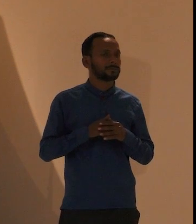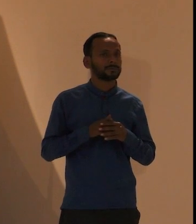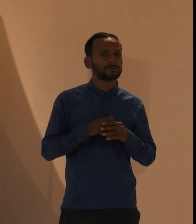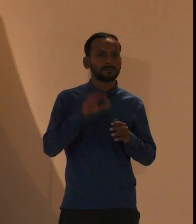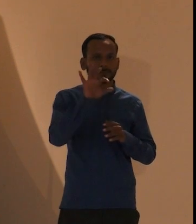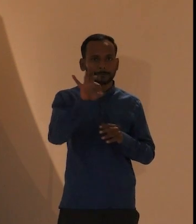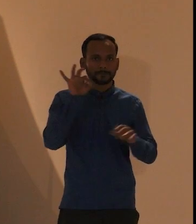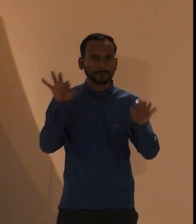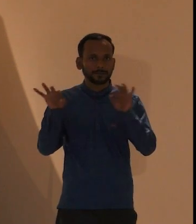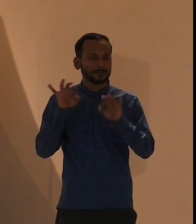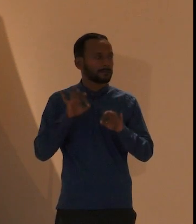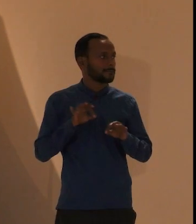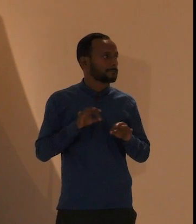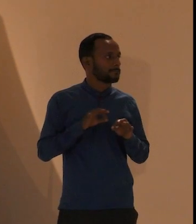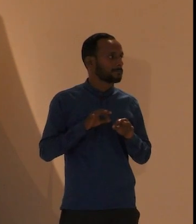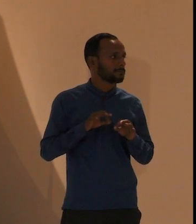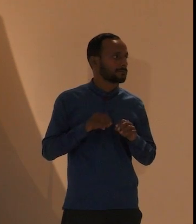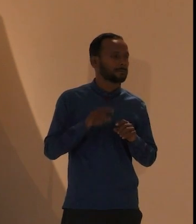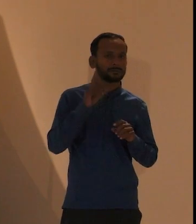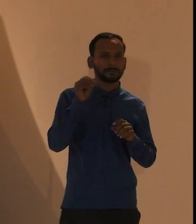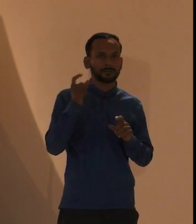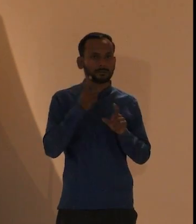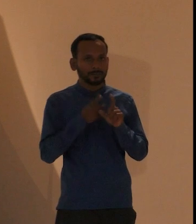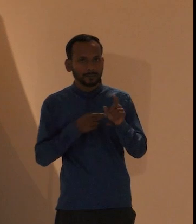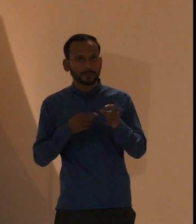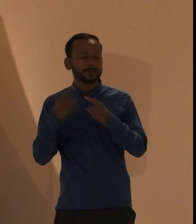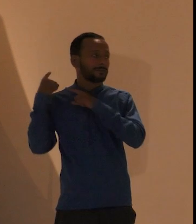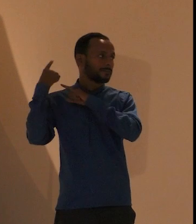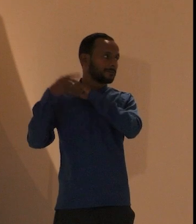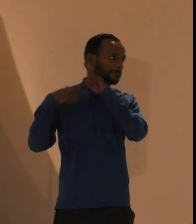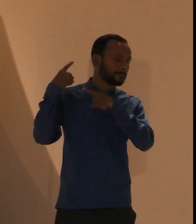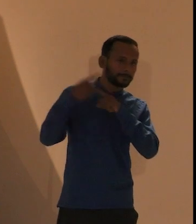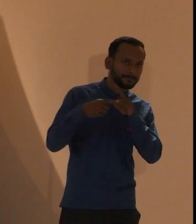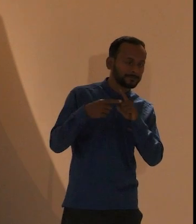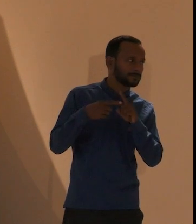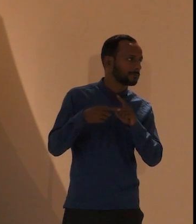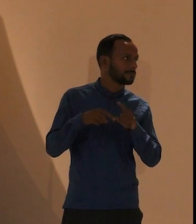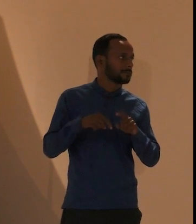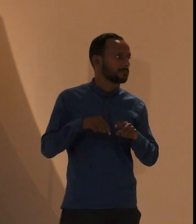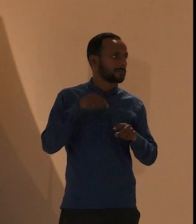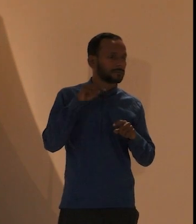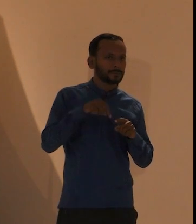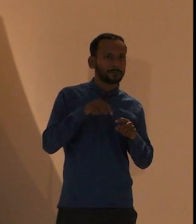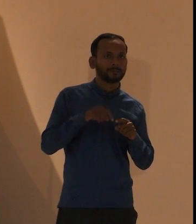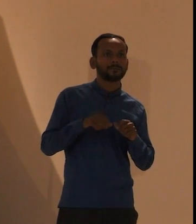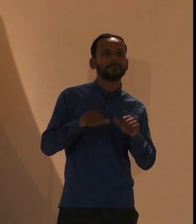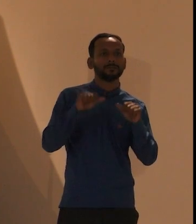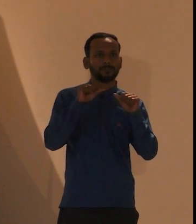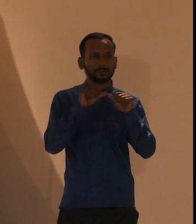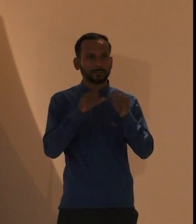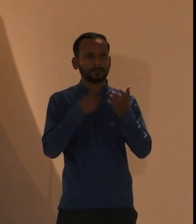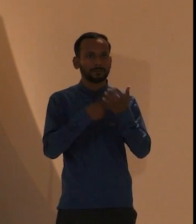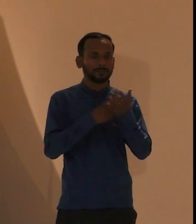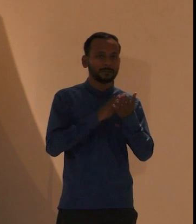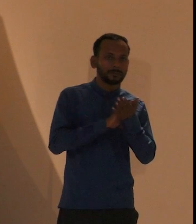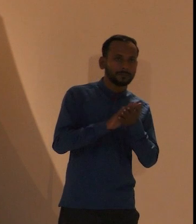for the 100-year history of Victoria Memorial's collection, and architecture has been